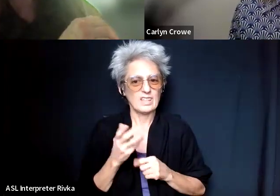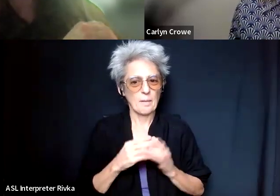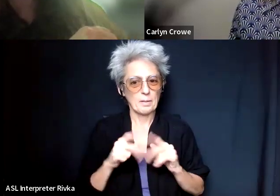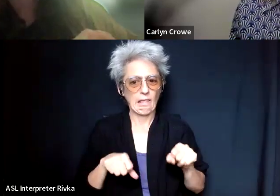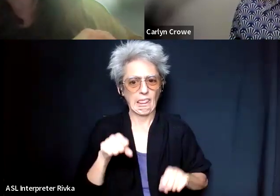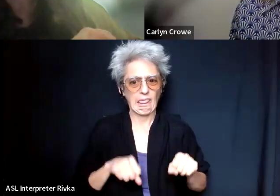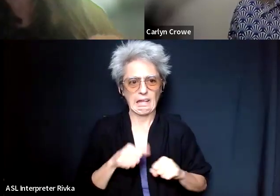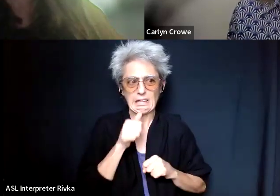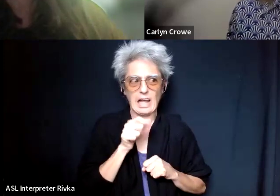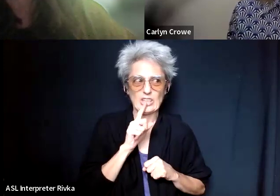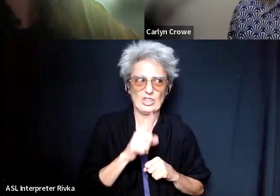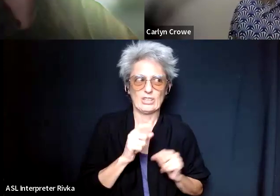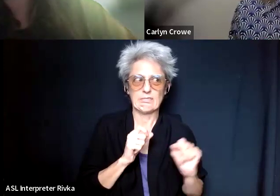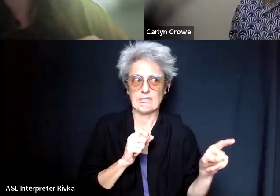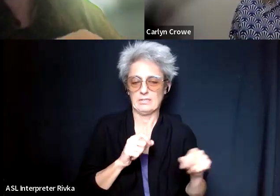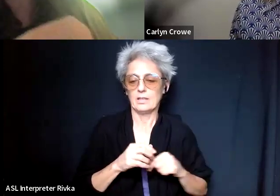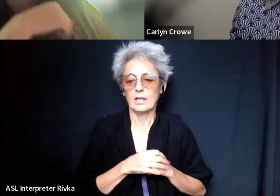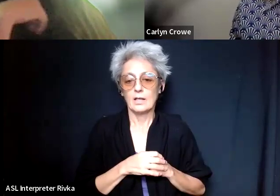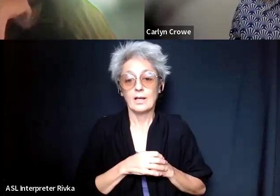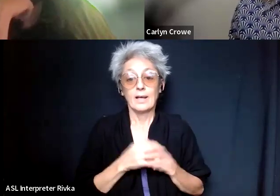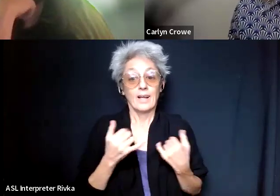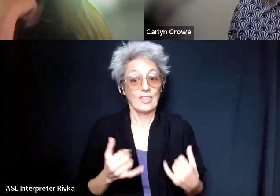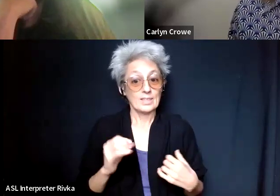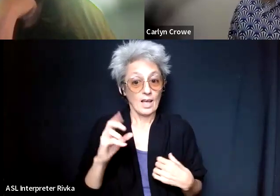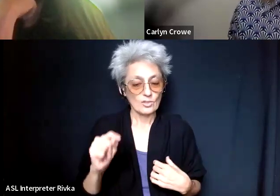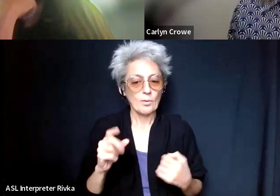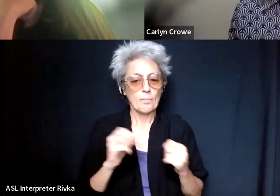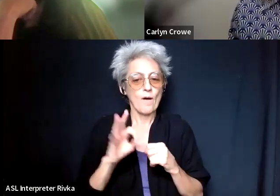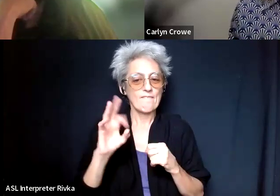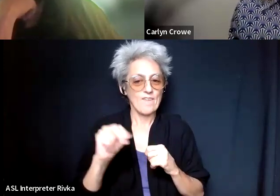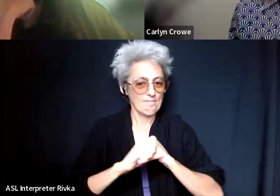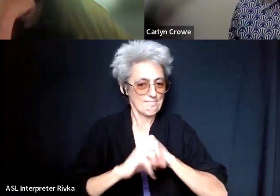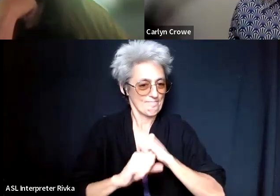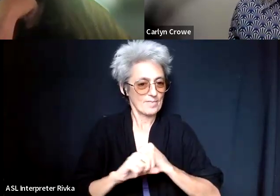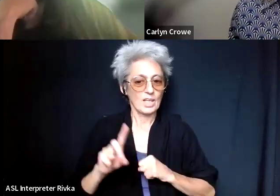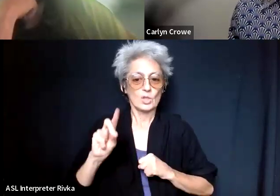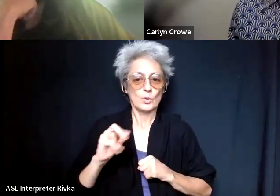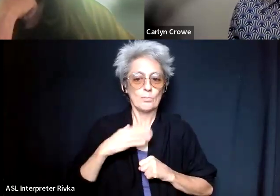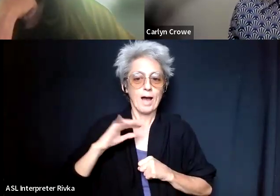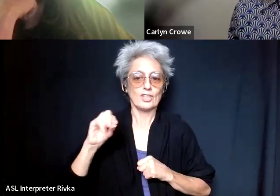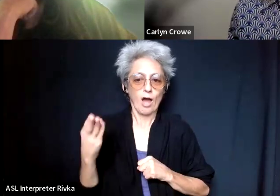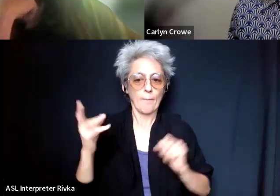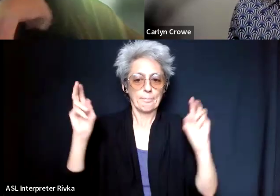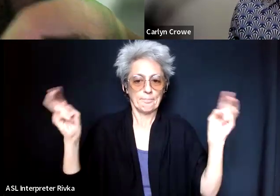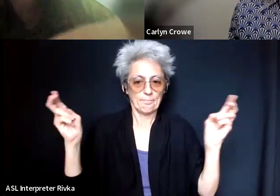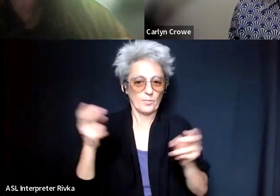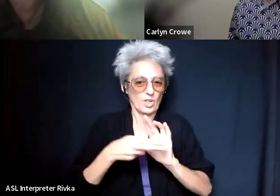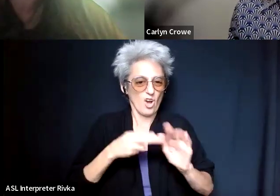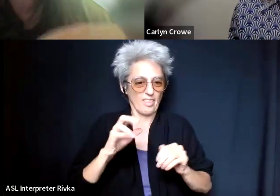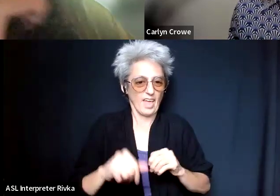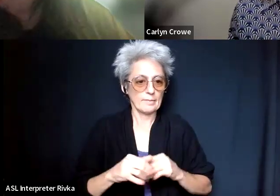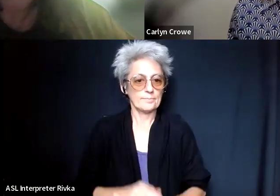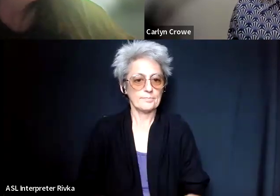a little bit more fun this October. So we called it Do My Job. And maybe it's fun to